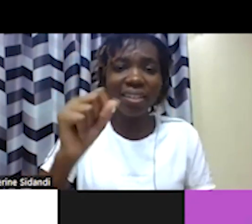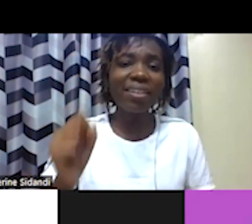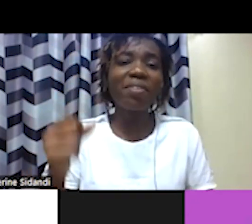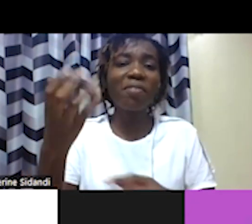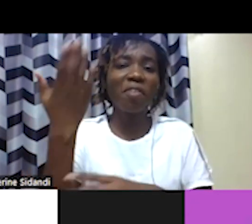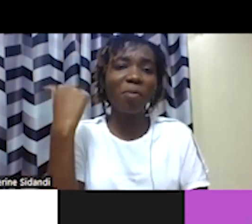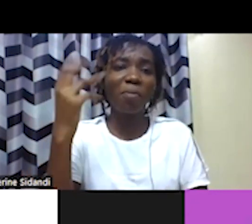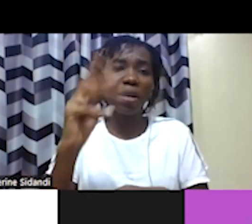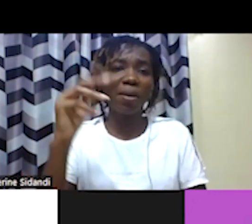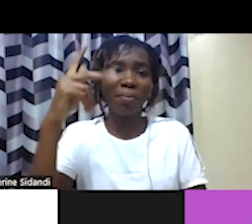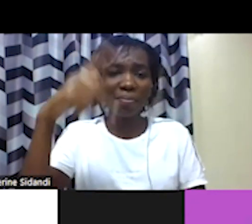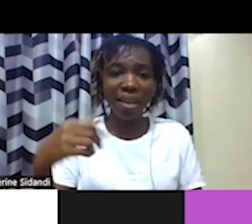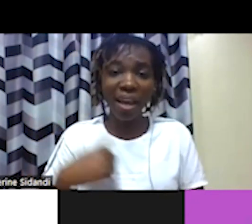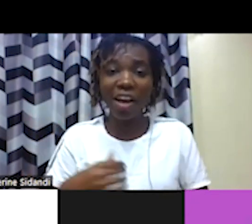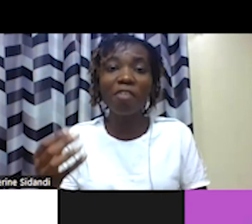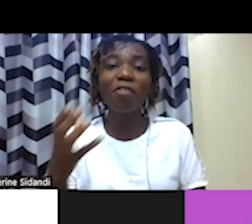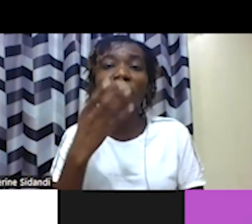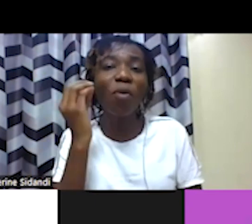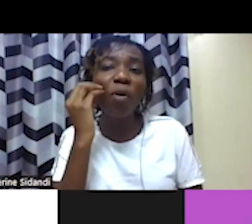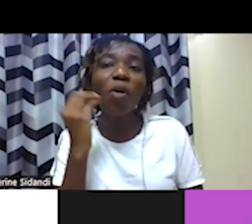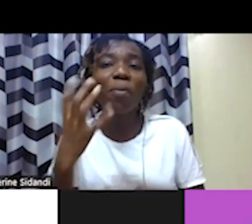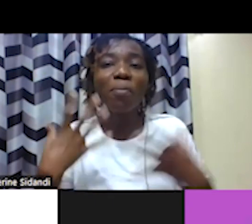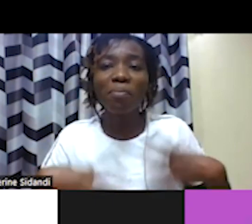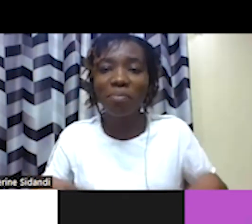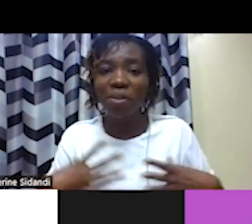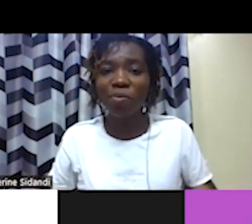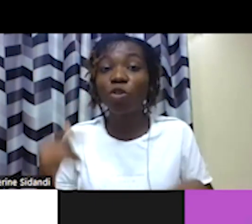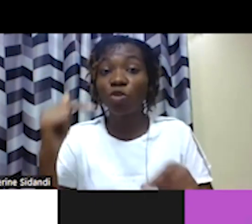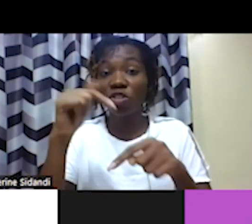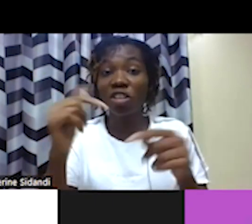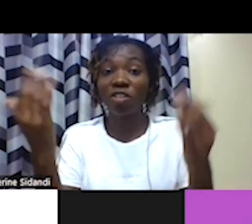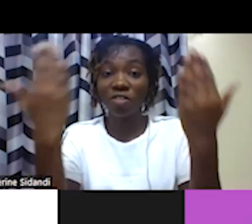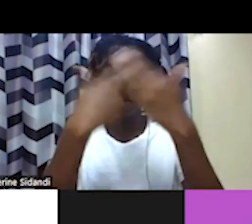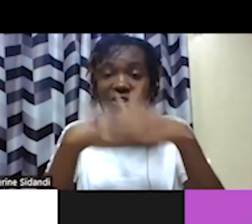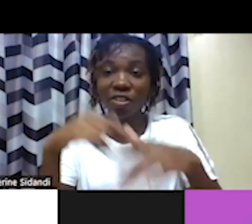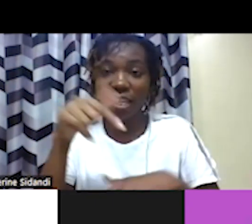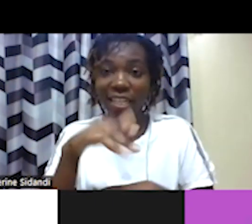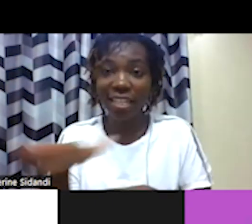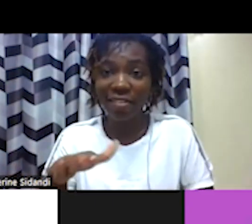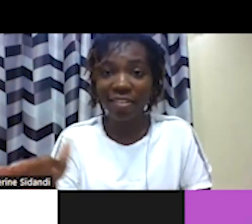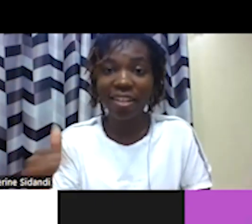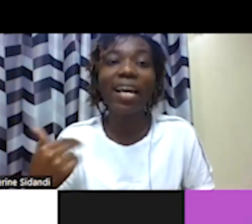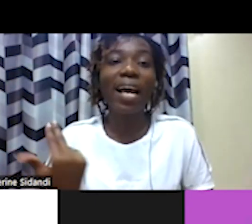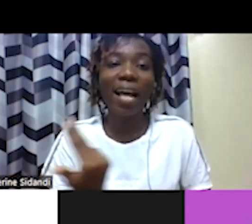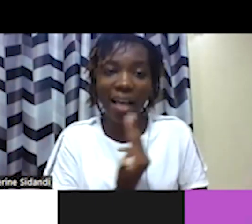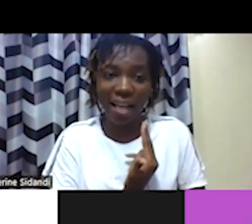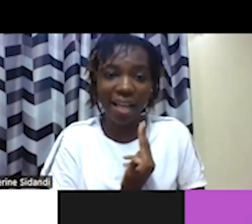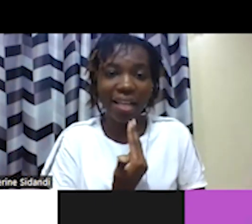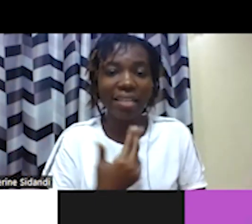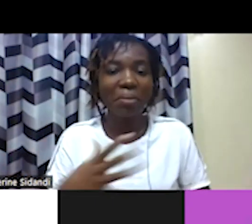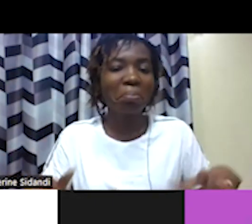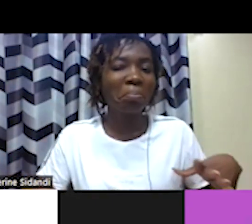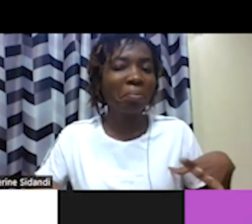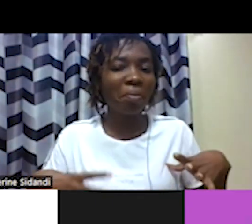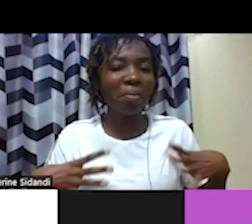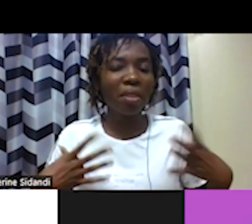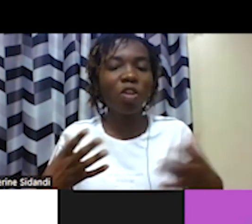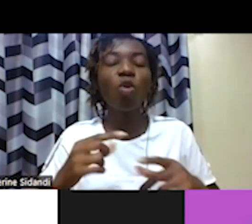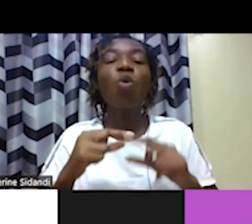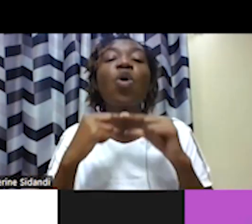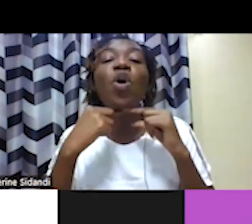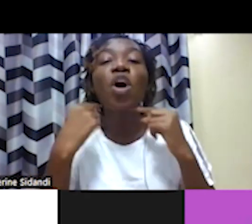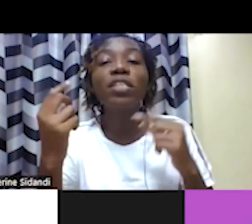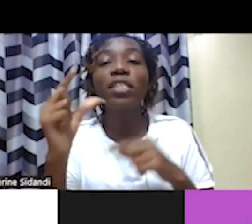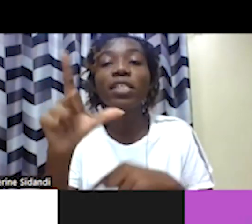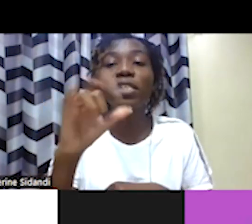my God, we have home people. All right, yes, tonight, this evening, we are actually proud to be hosting